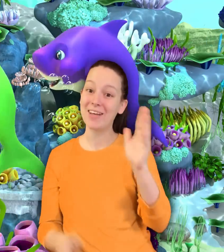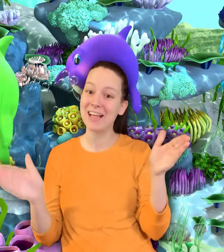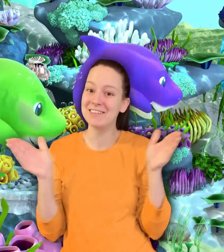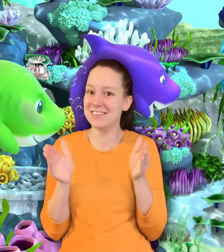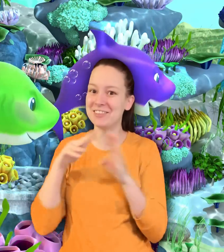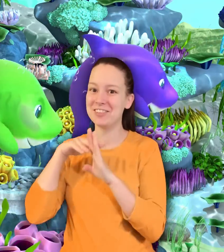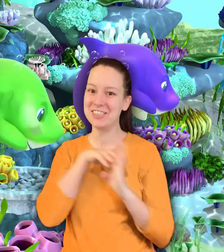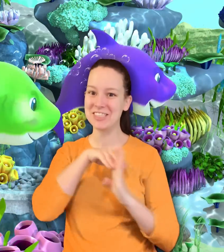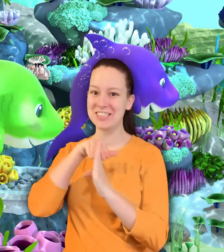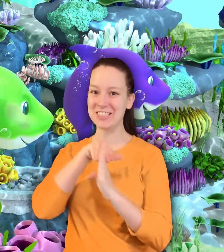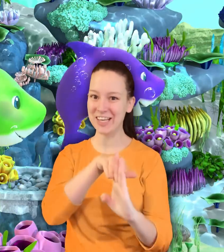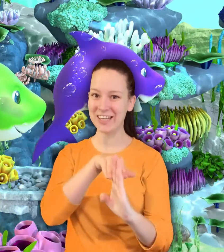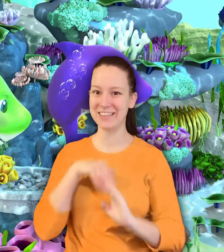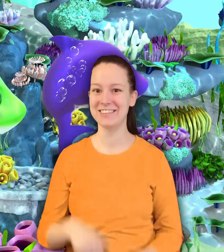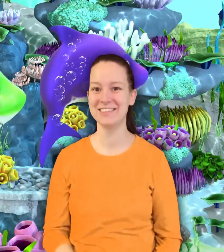five little